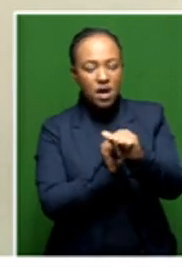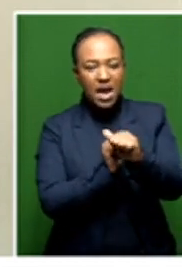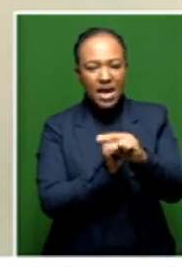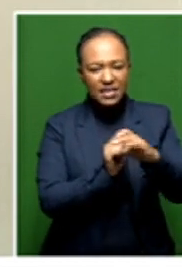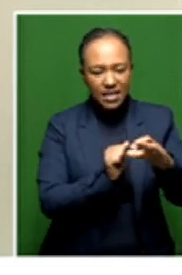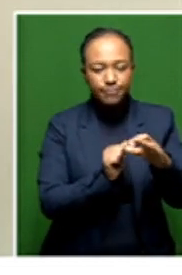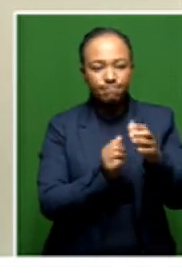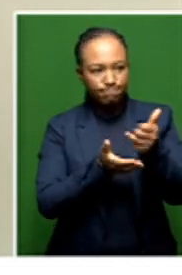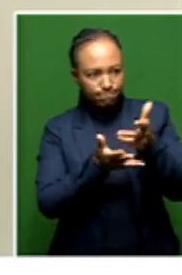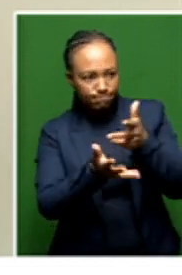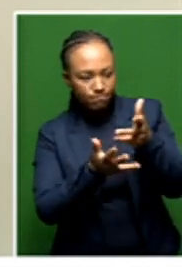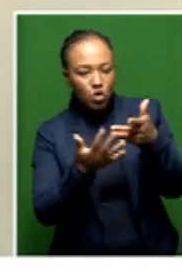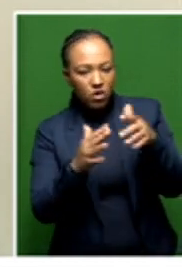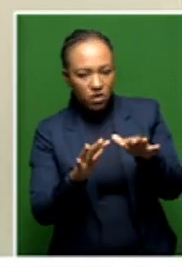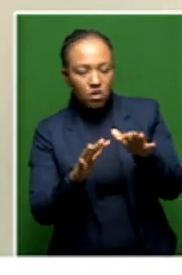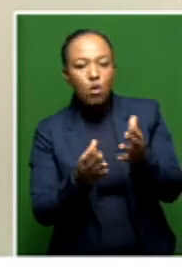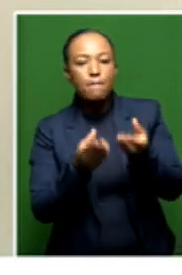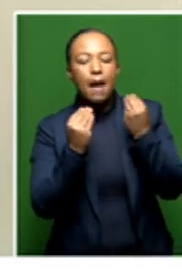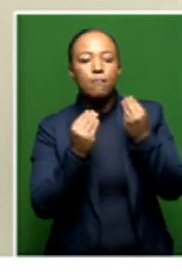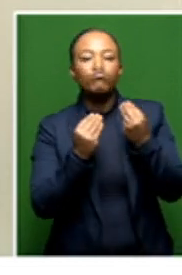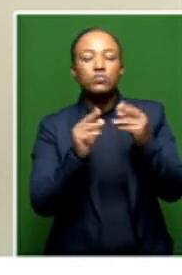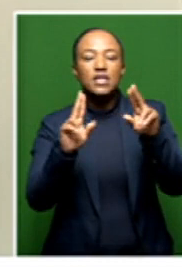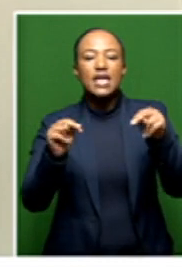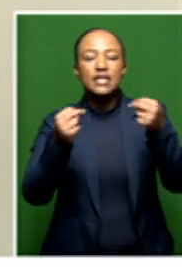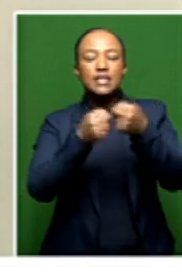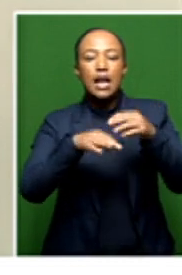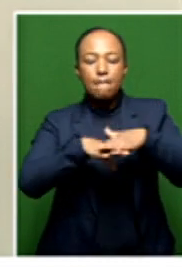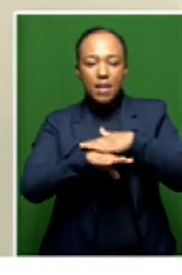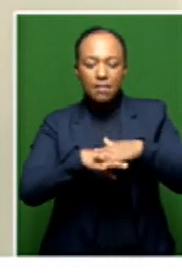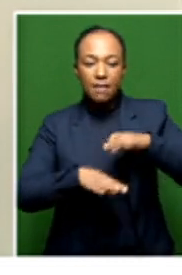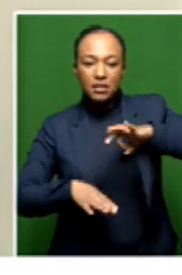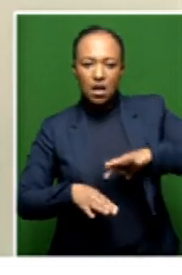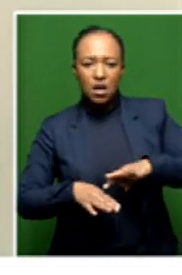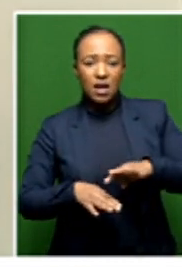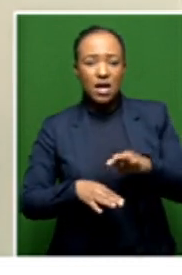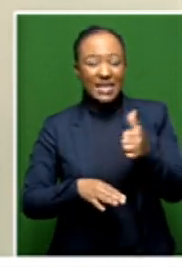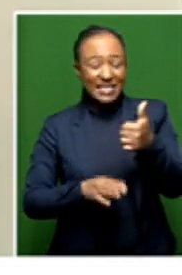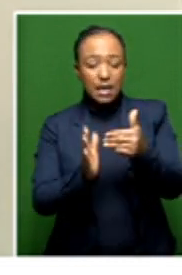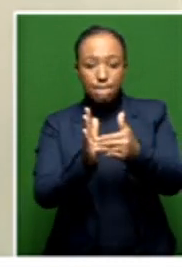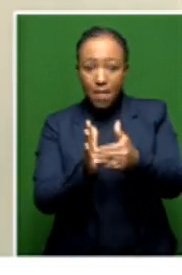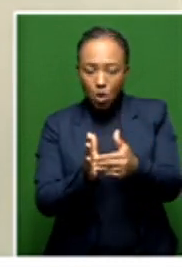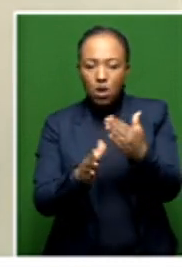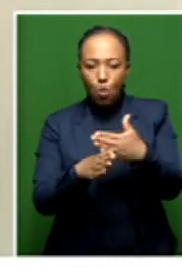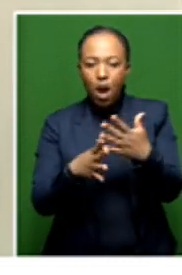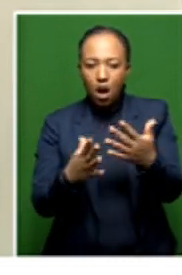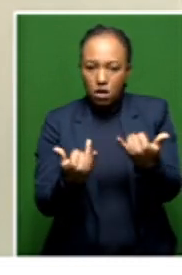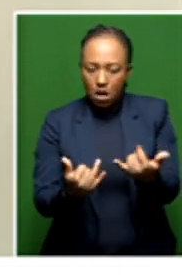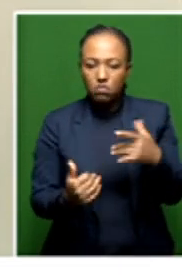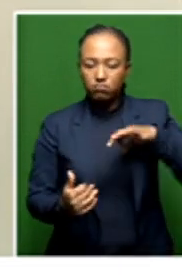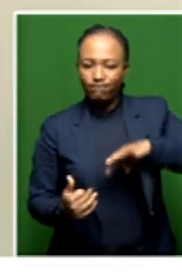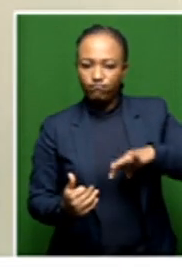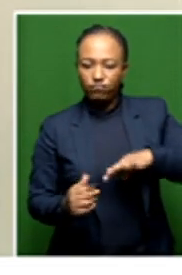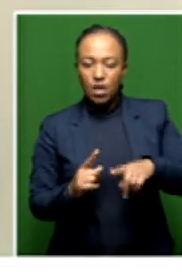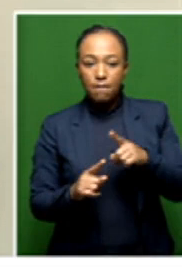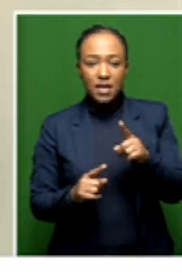Congress, we have managed to receive the national minimum wage. Over 6 million workers are beneficiaries of that. And 6 million members are not